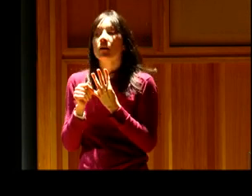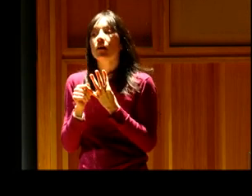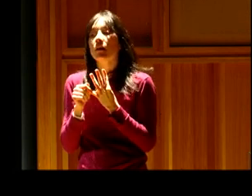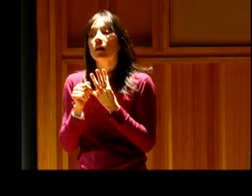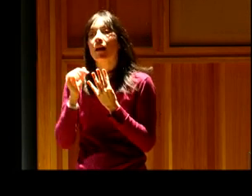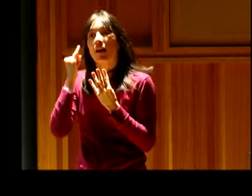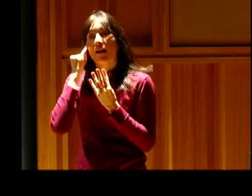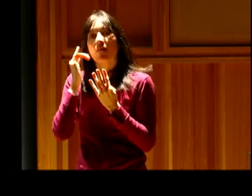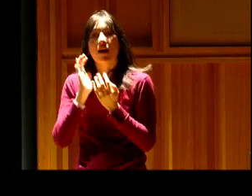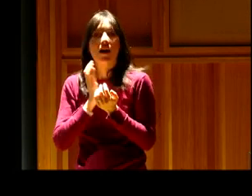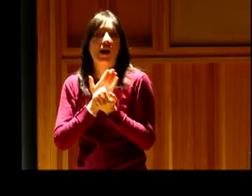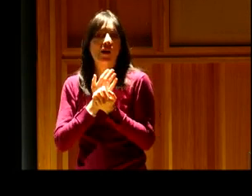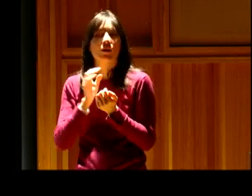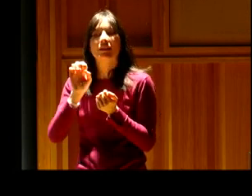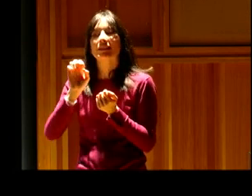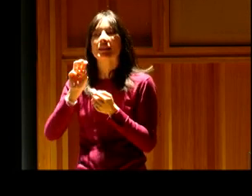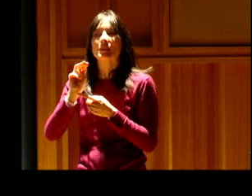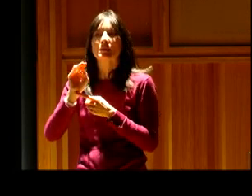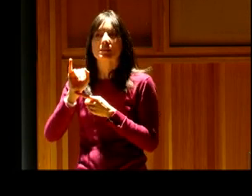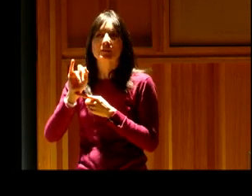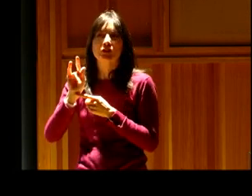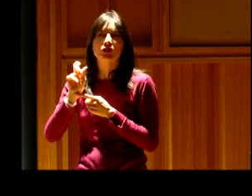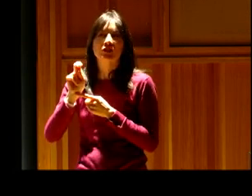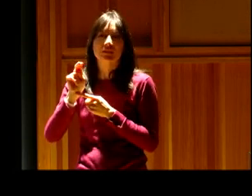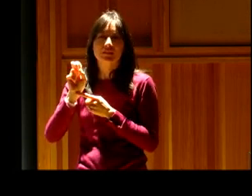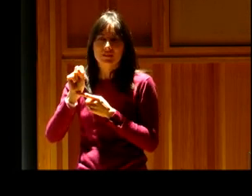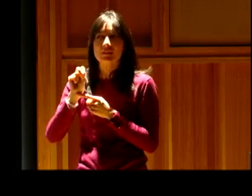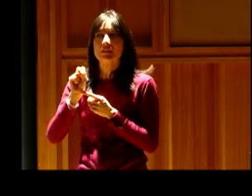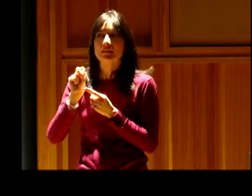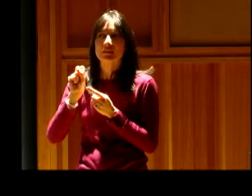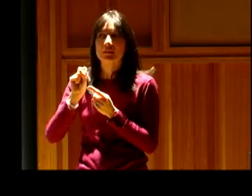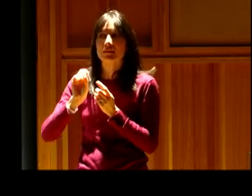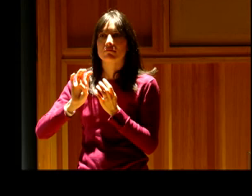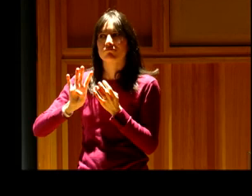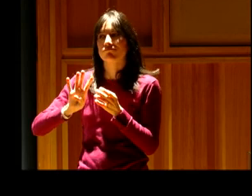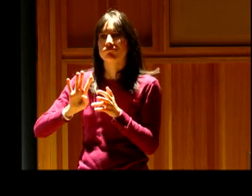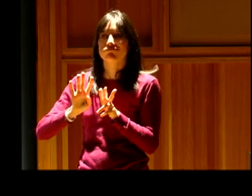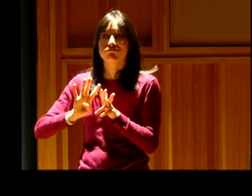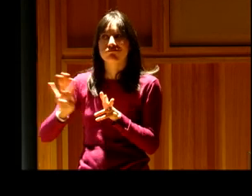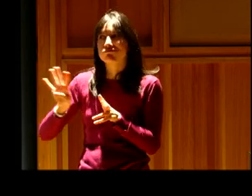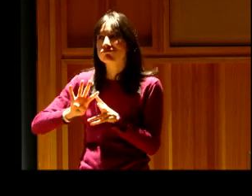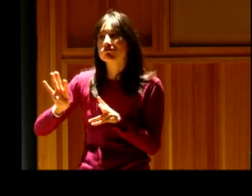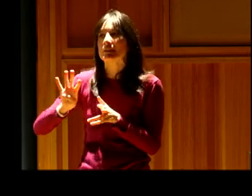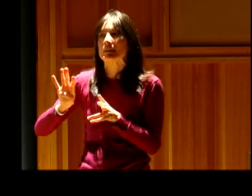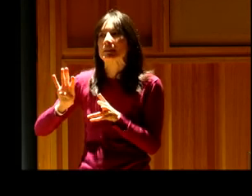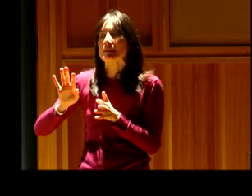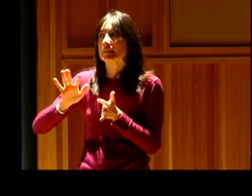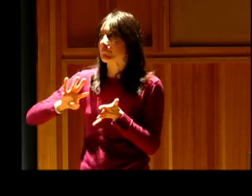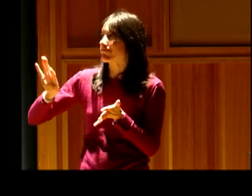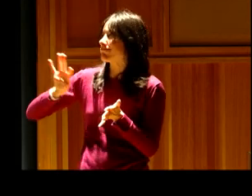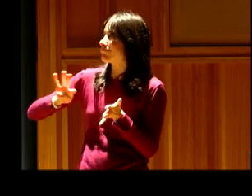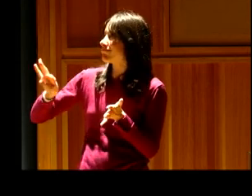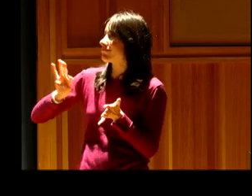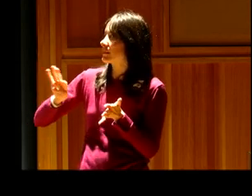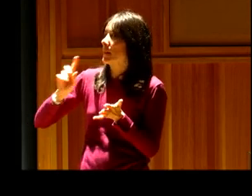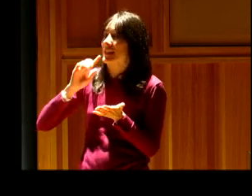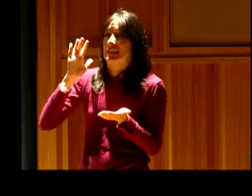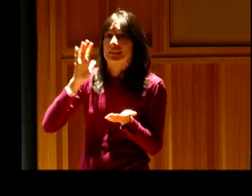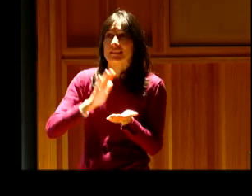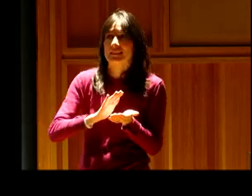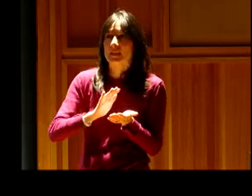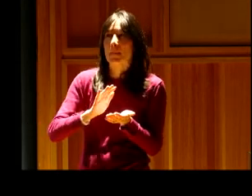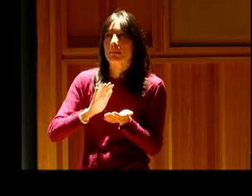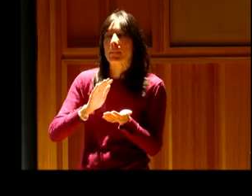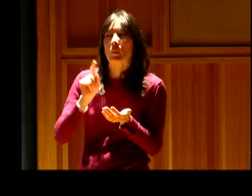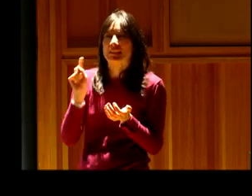our emissions, we're still going to have to remove some of the emissions from the atmosphere, because in reality,